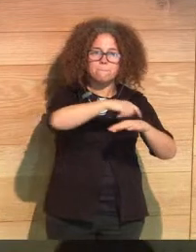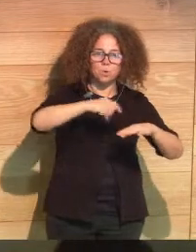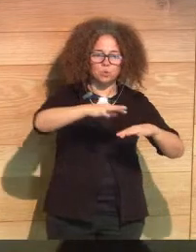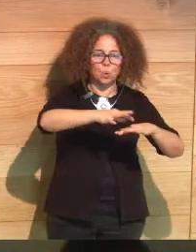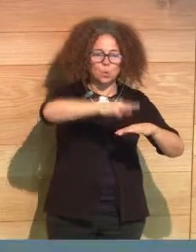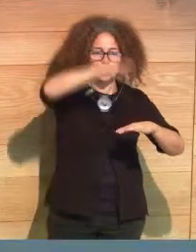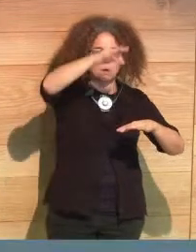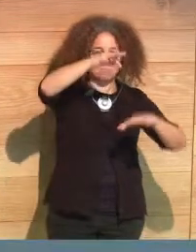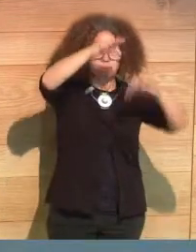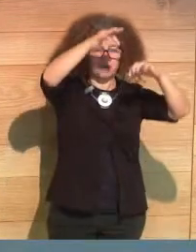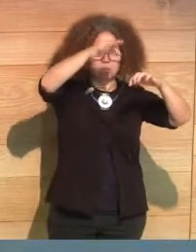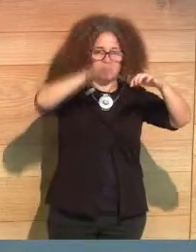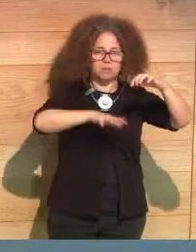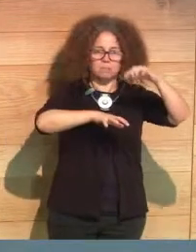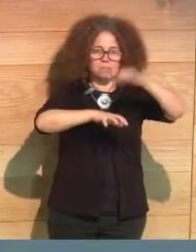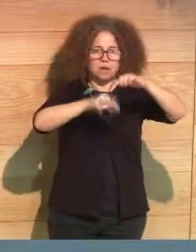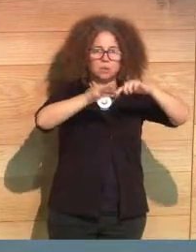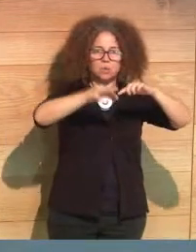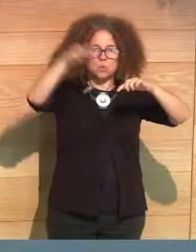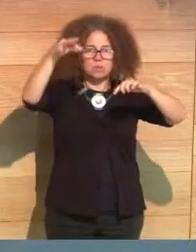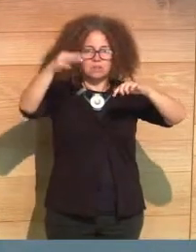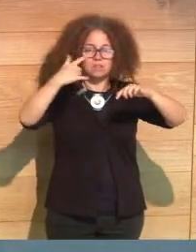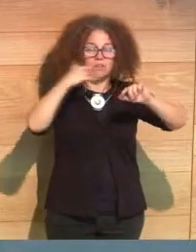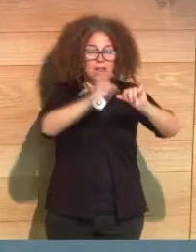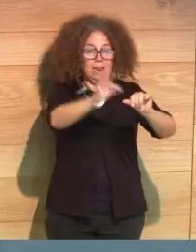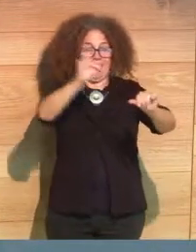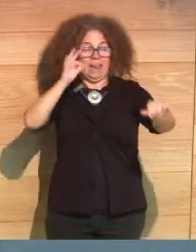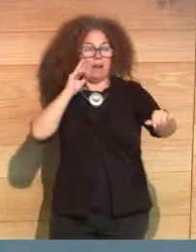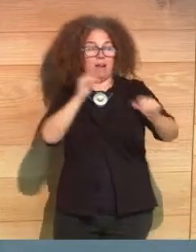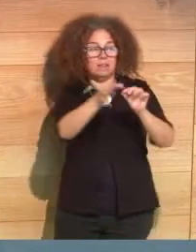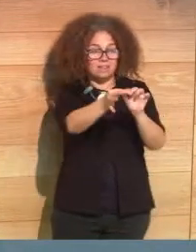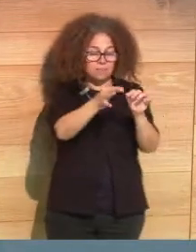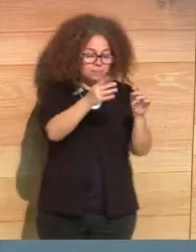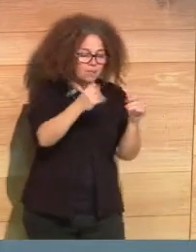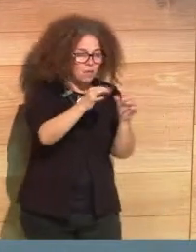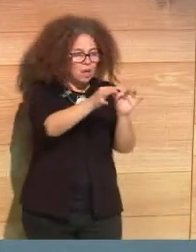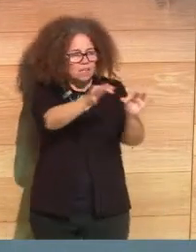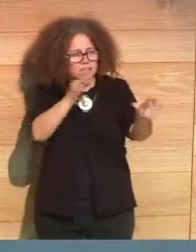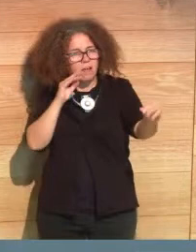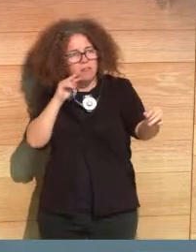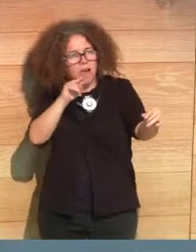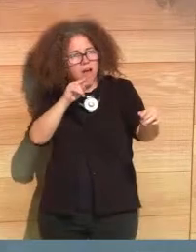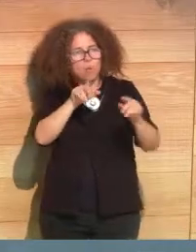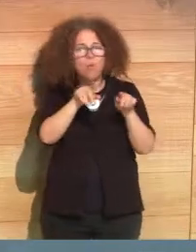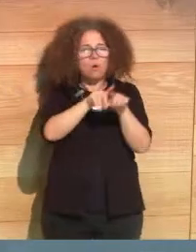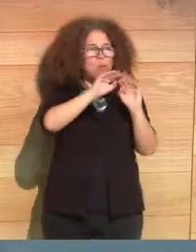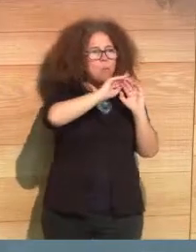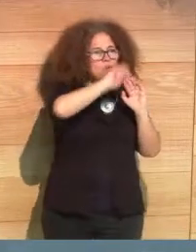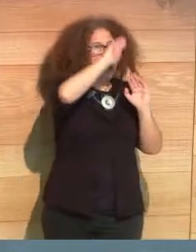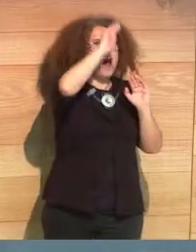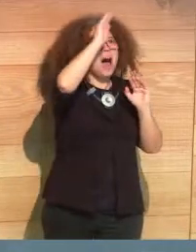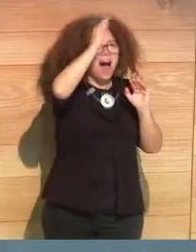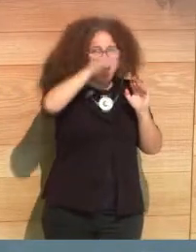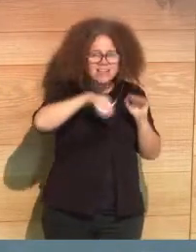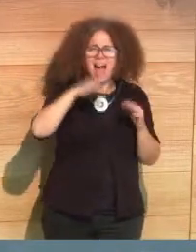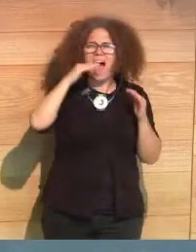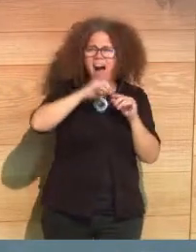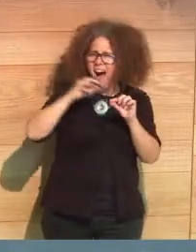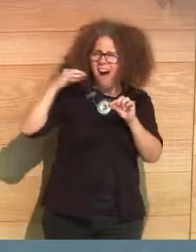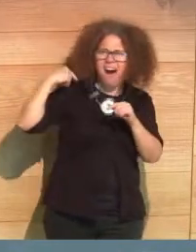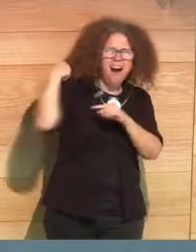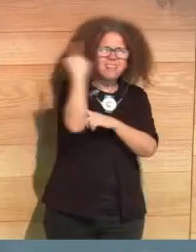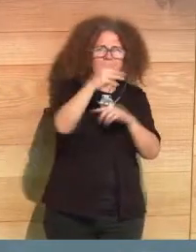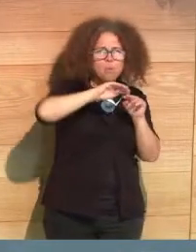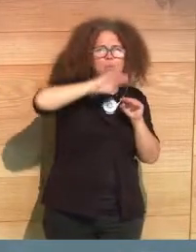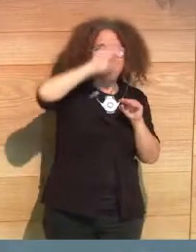like a mountain chain, a high mountain rather. But then you realize when you get closer that